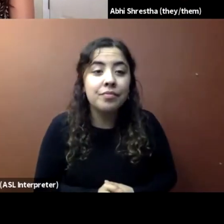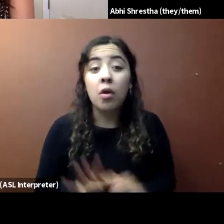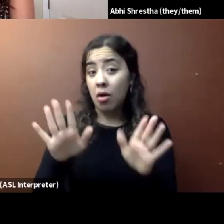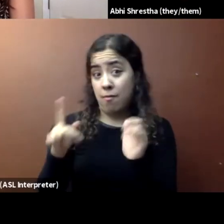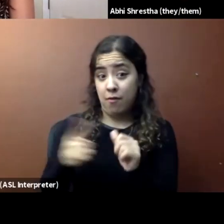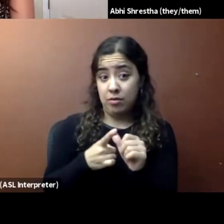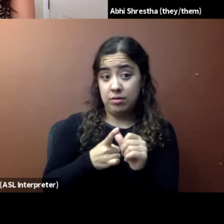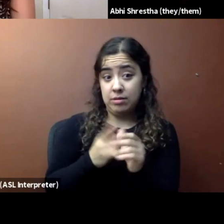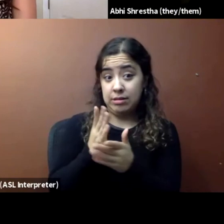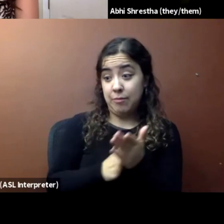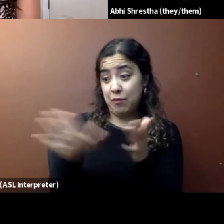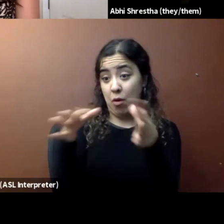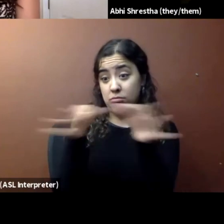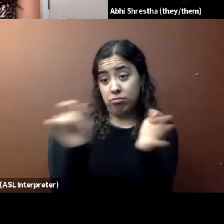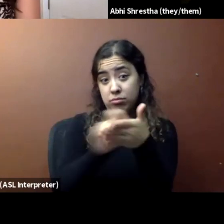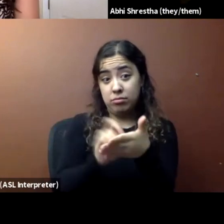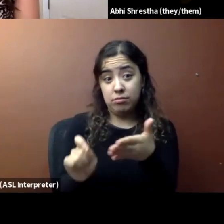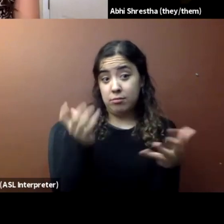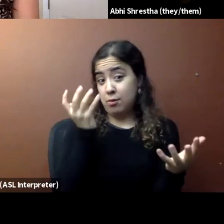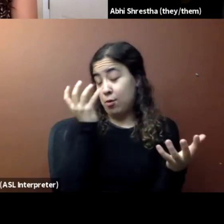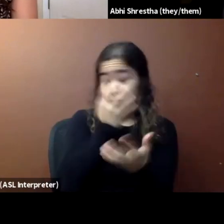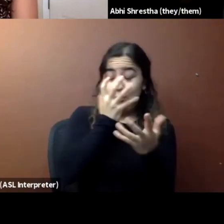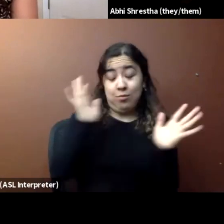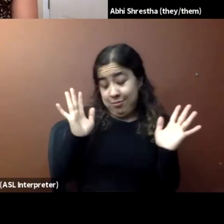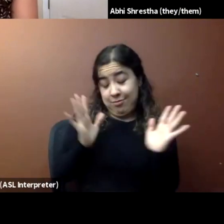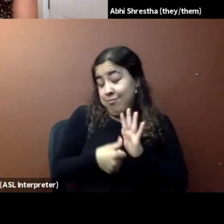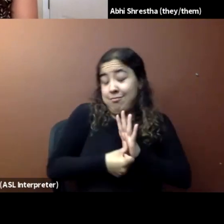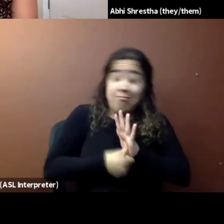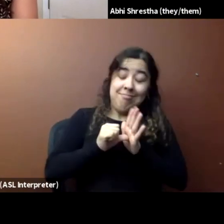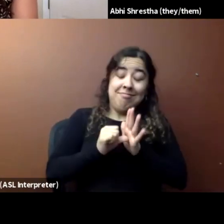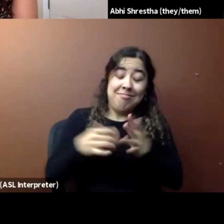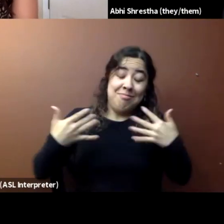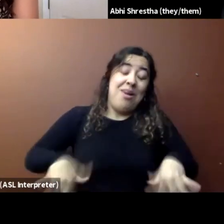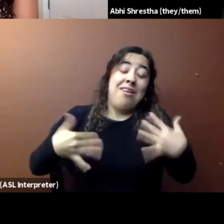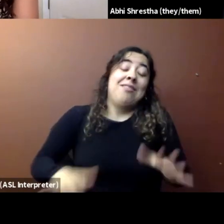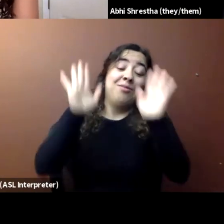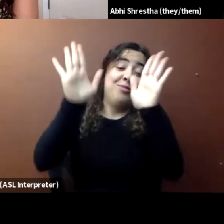are stunning that I'm reading here in the chat. So like, wow, great job.